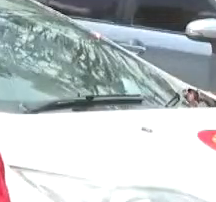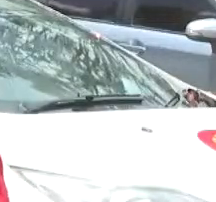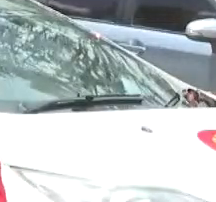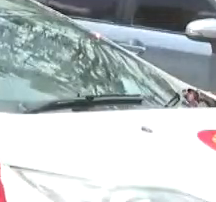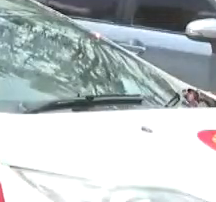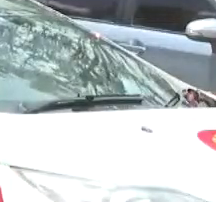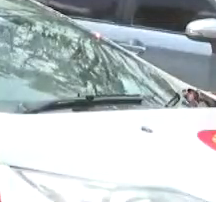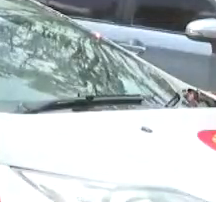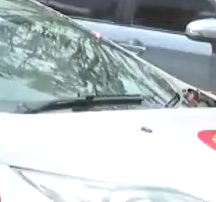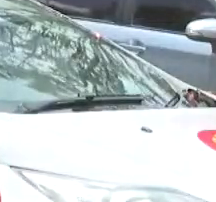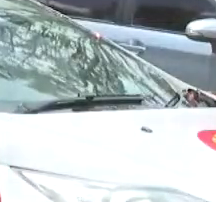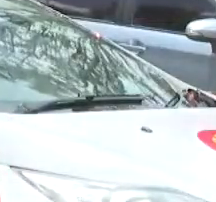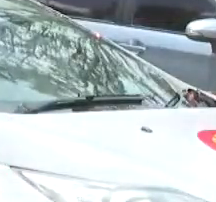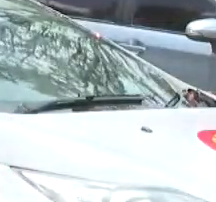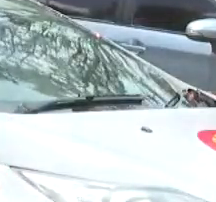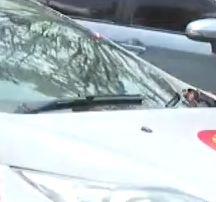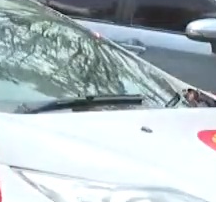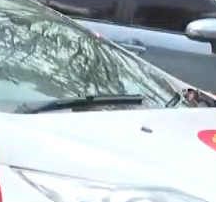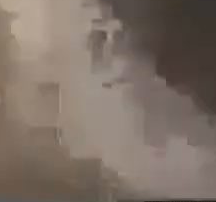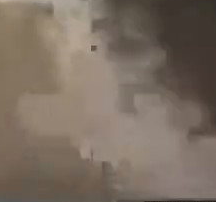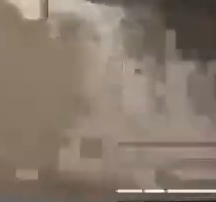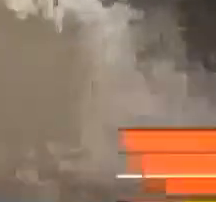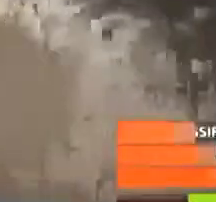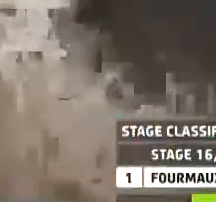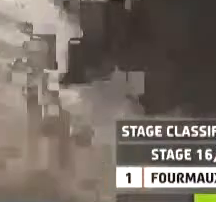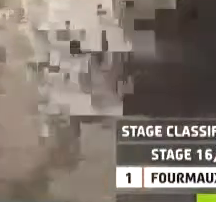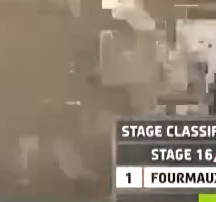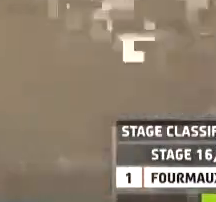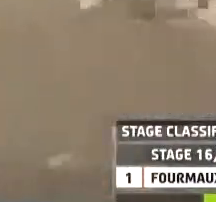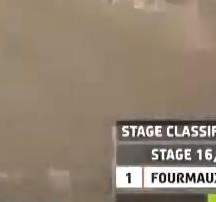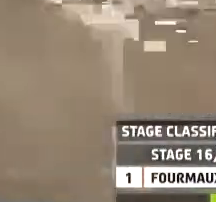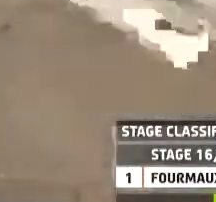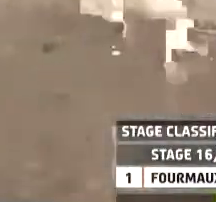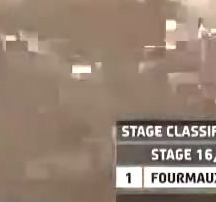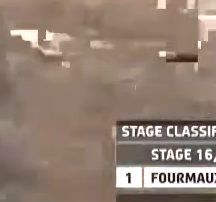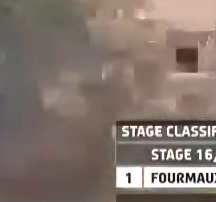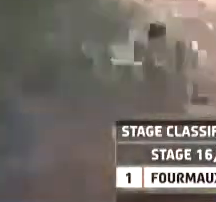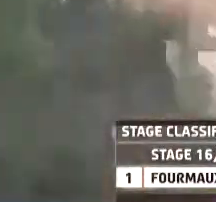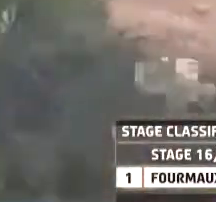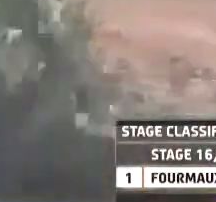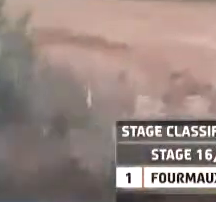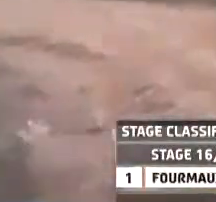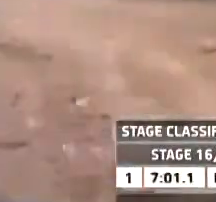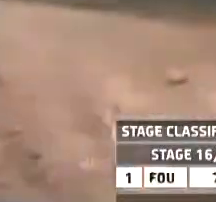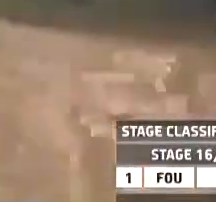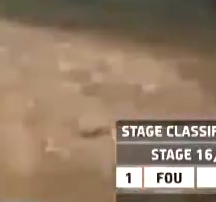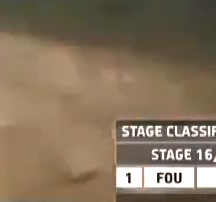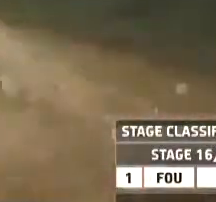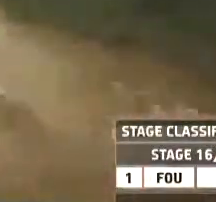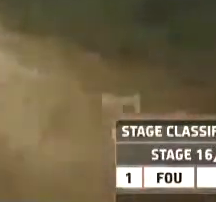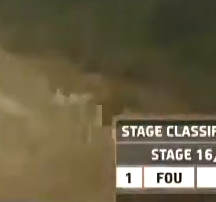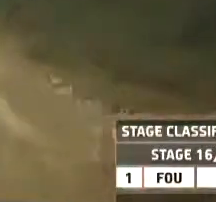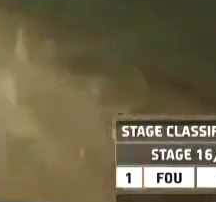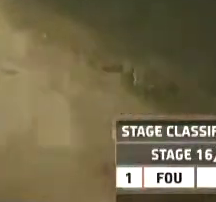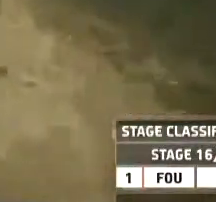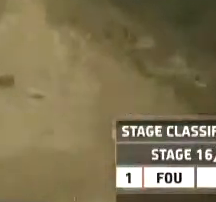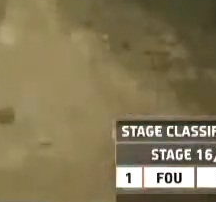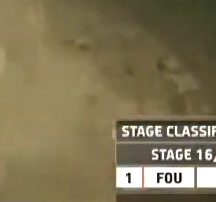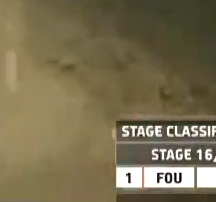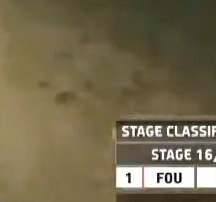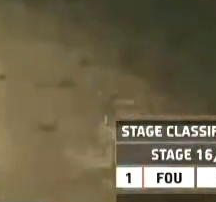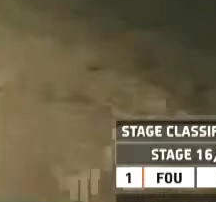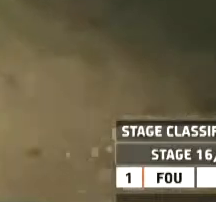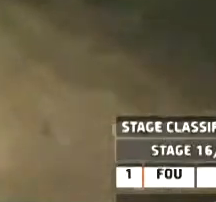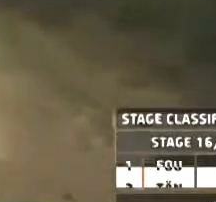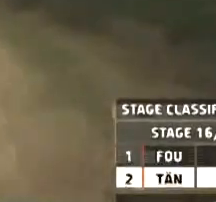we're encouraging many, many more young women as well to take up the sport. There's going to be a rally school soon announcement what's going to